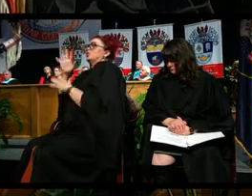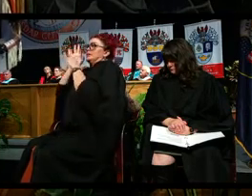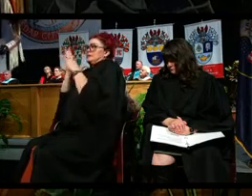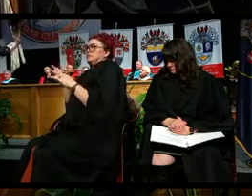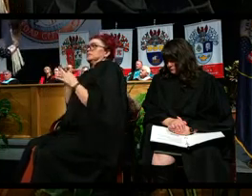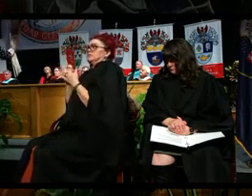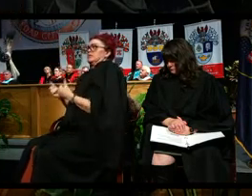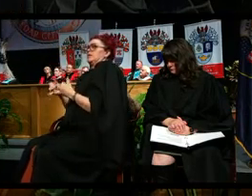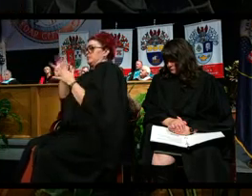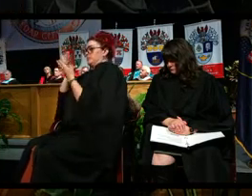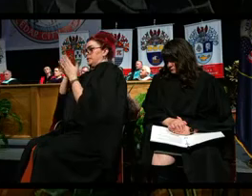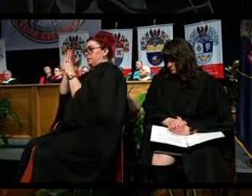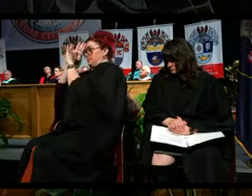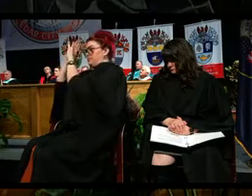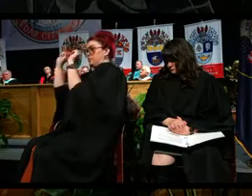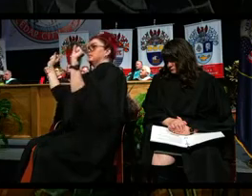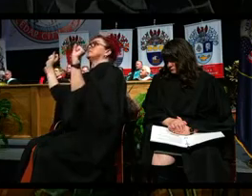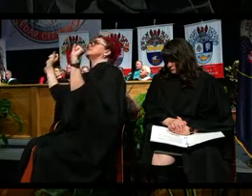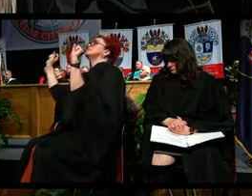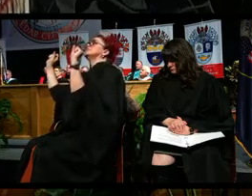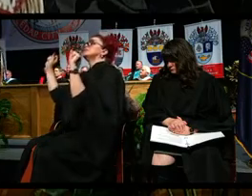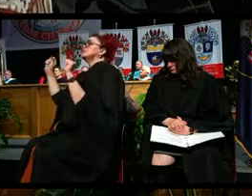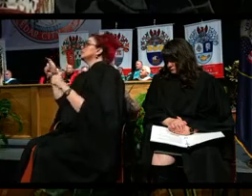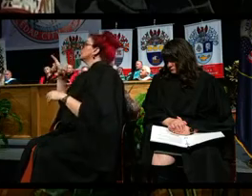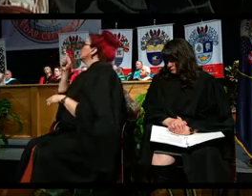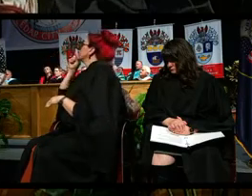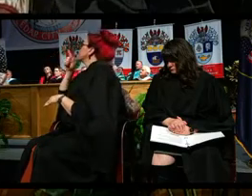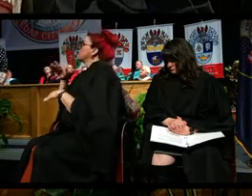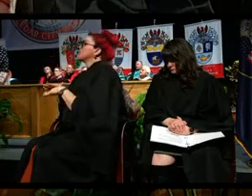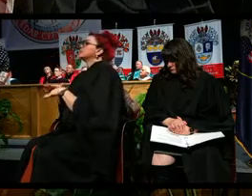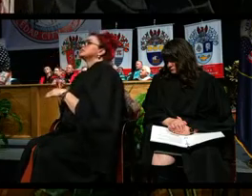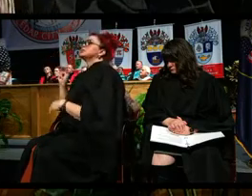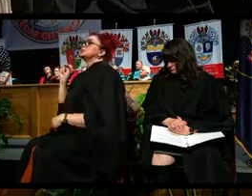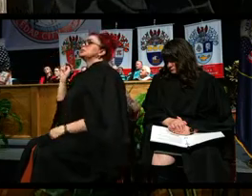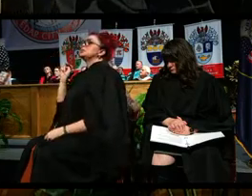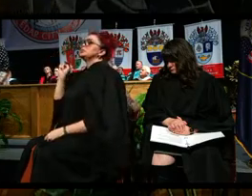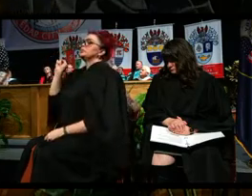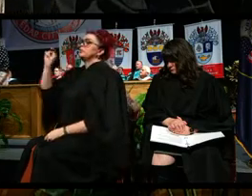president. And I bless you everything from the north,